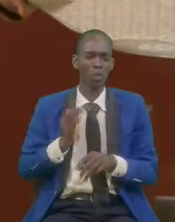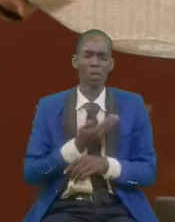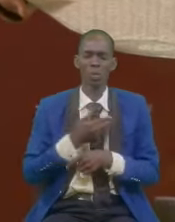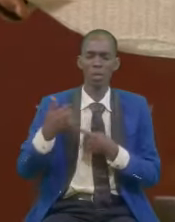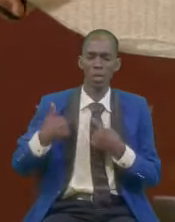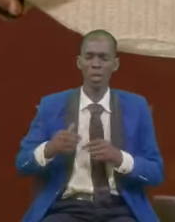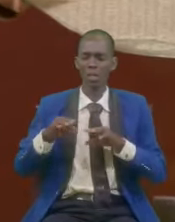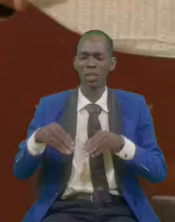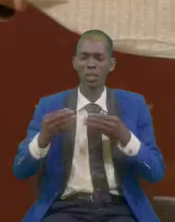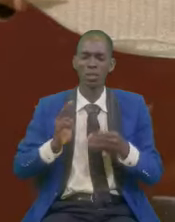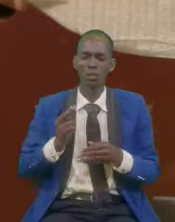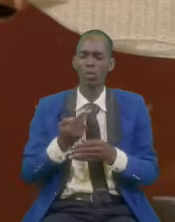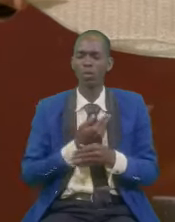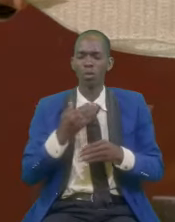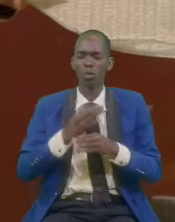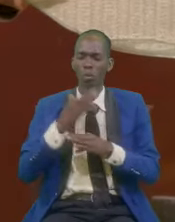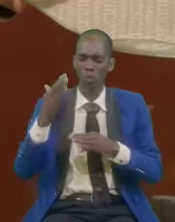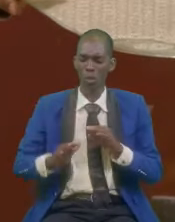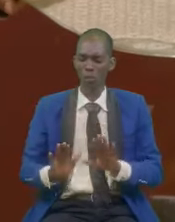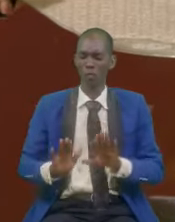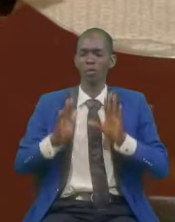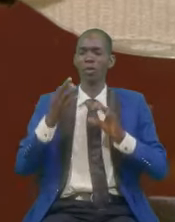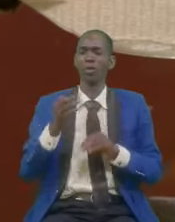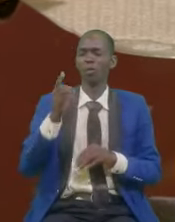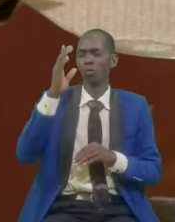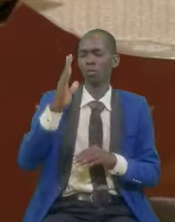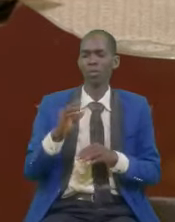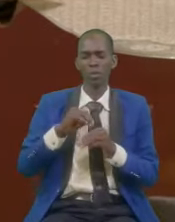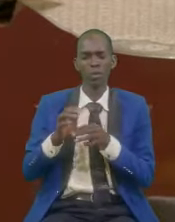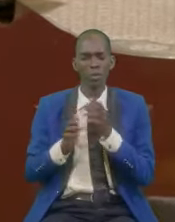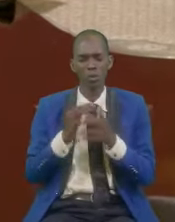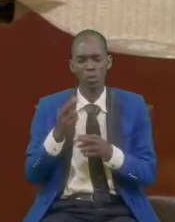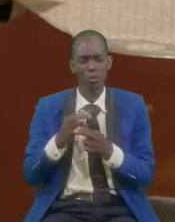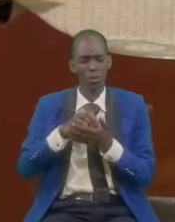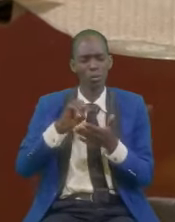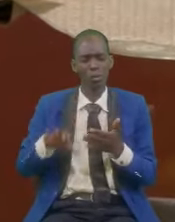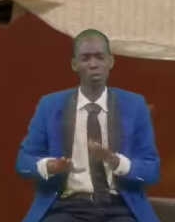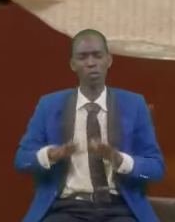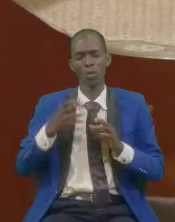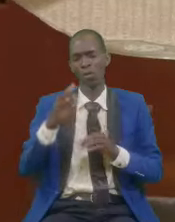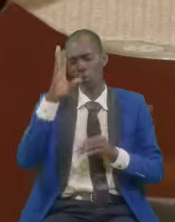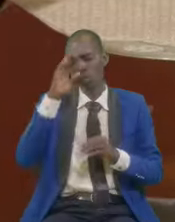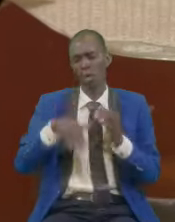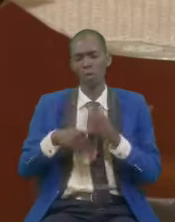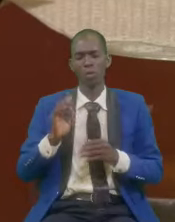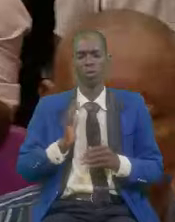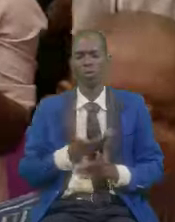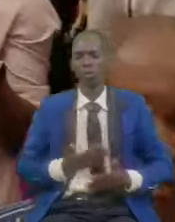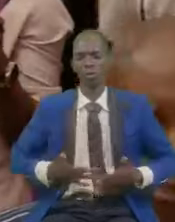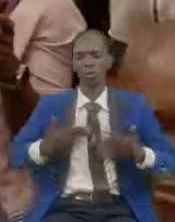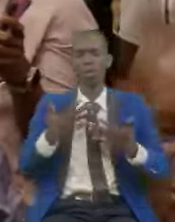clean fear of God. And everywhere your people go, your presence will go with